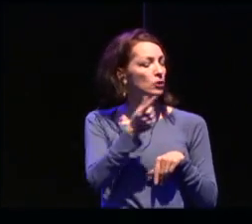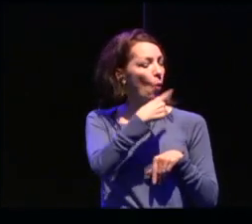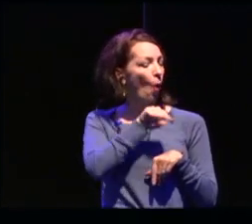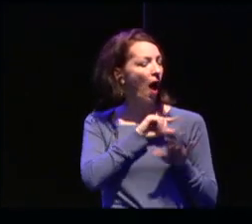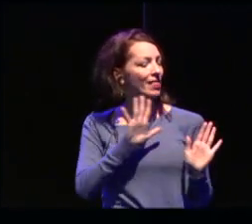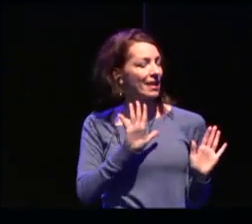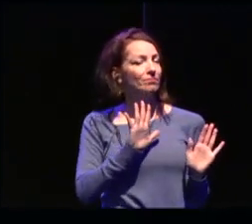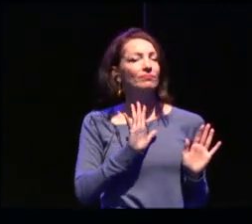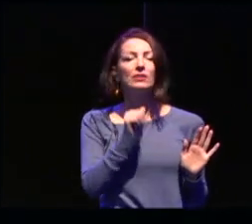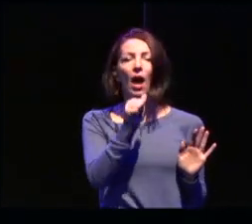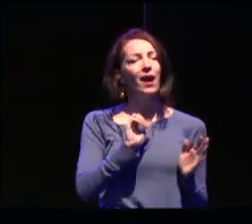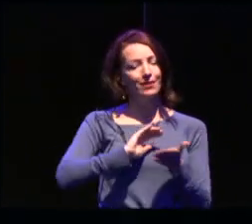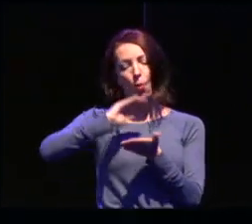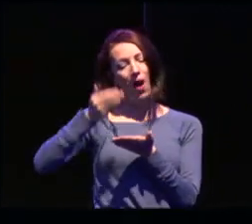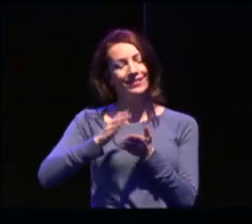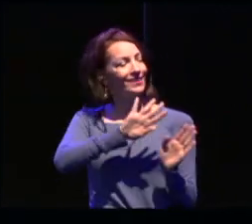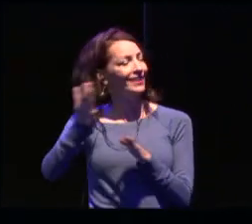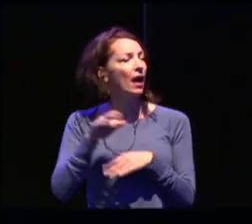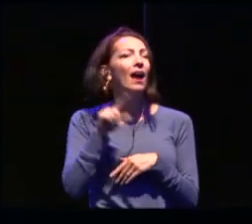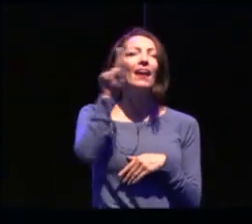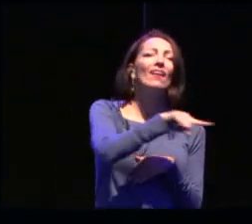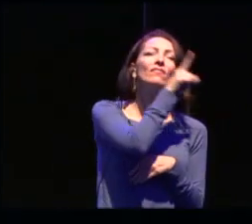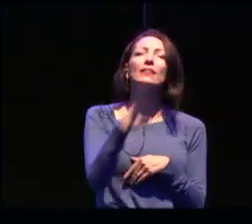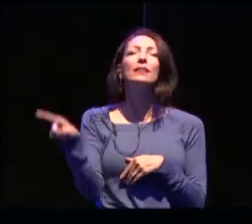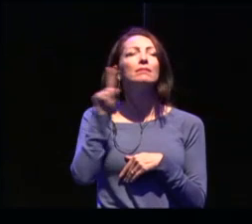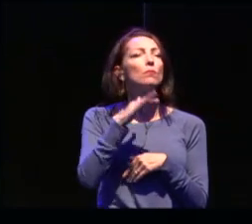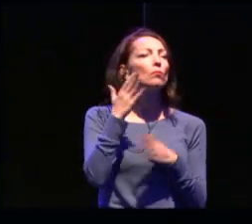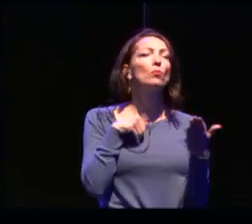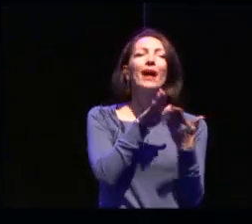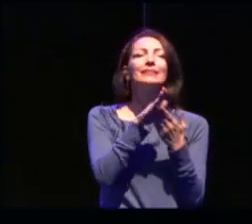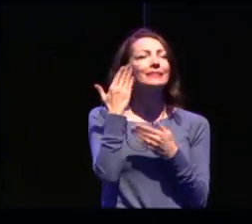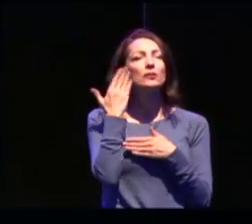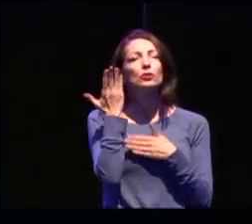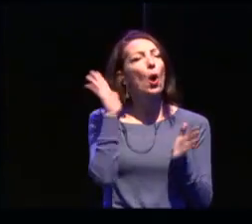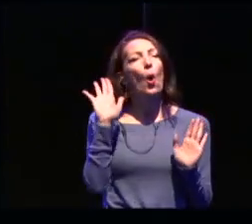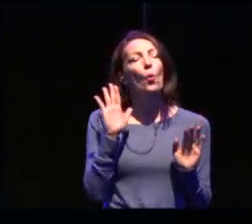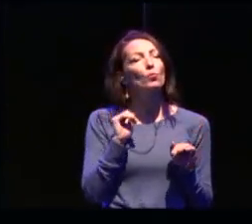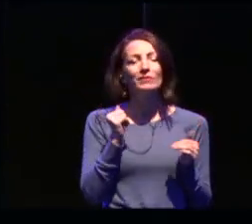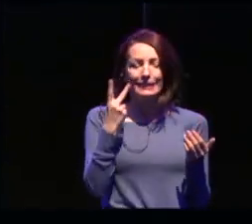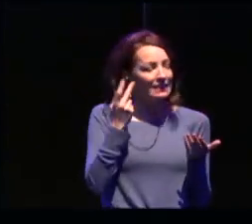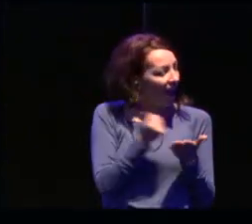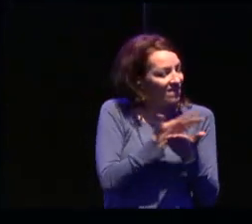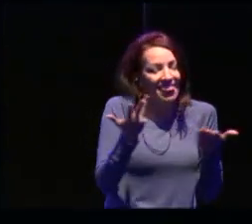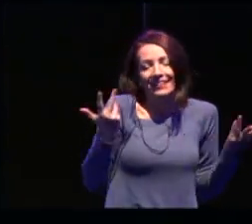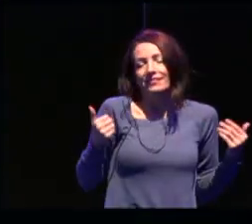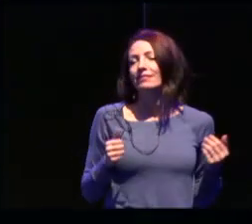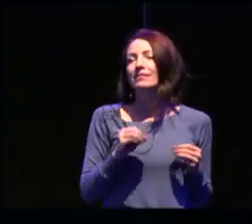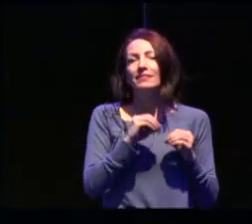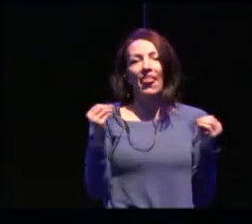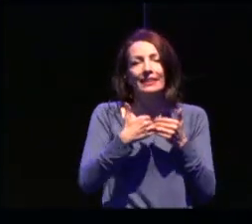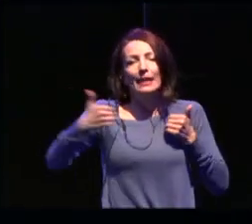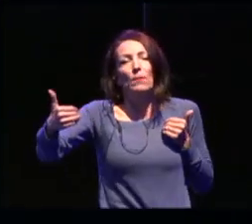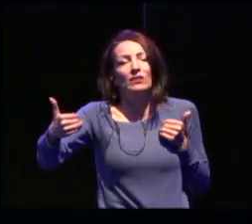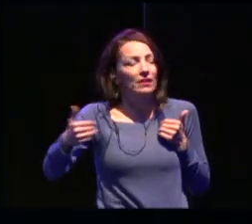see quantity, because God is infinite and everywhere present, cannot know quantity because it's everything already. There's nothing outside of